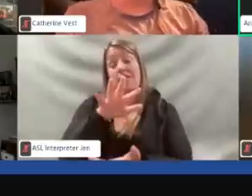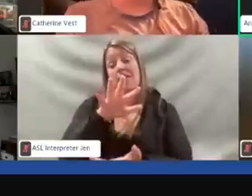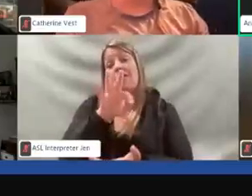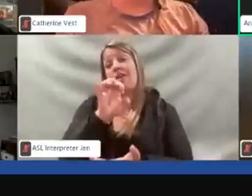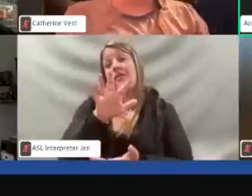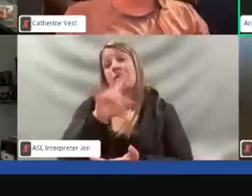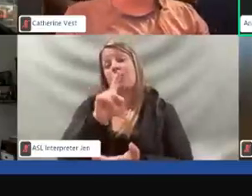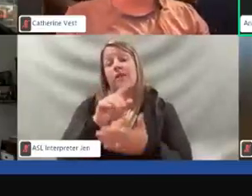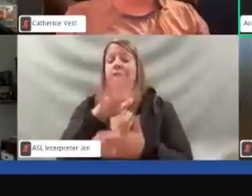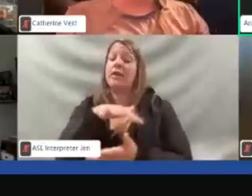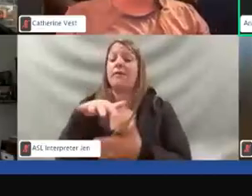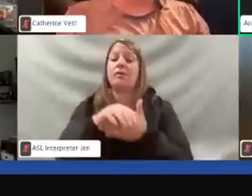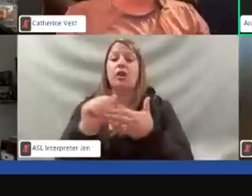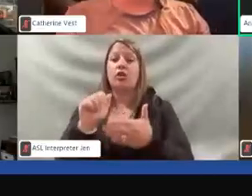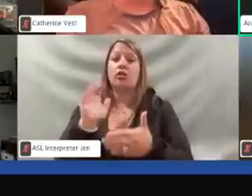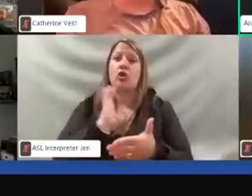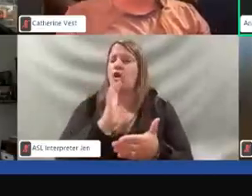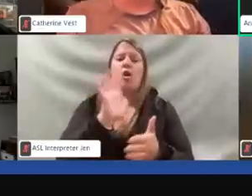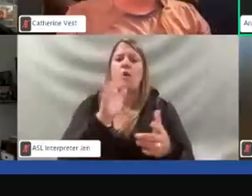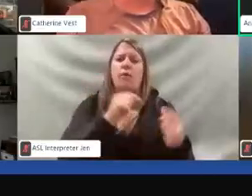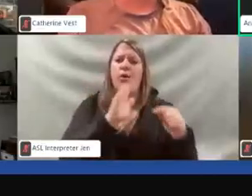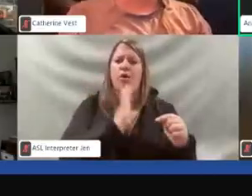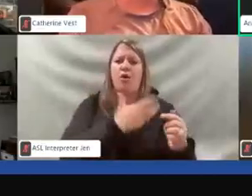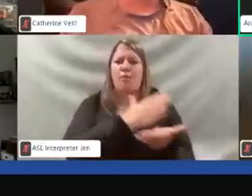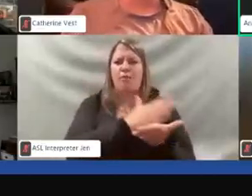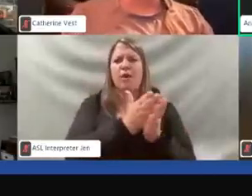$91,155. Or our budget was under